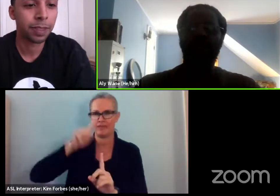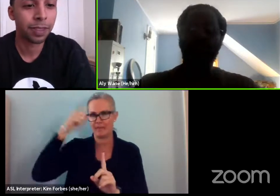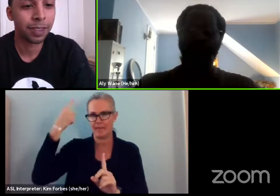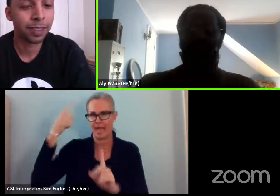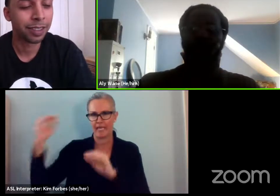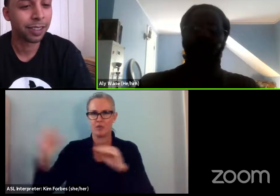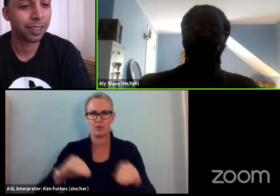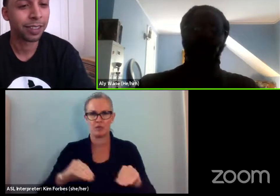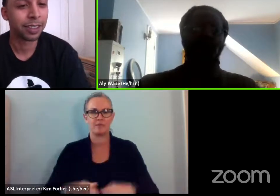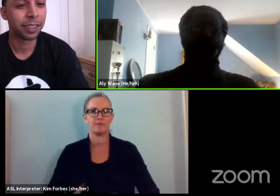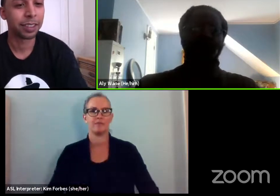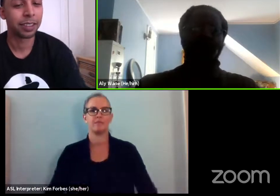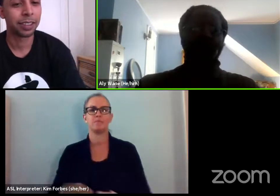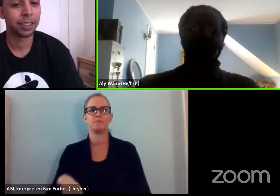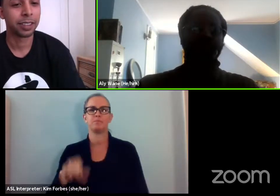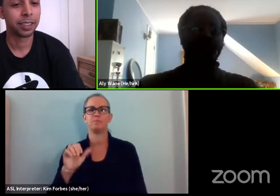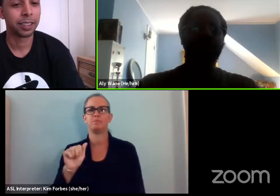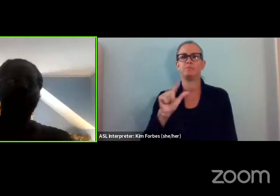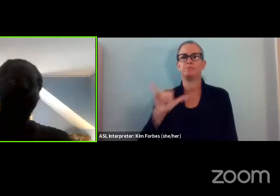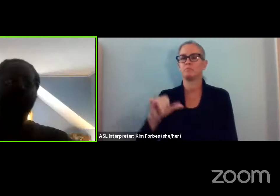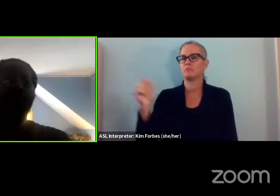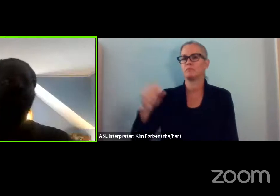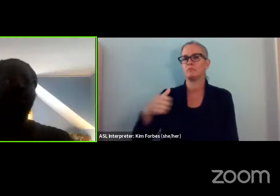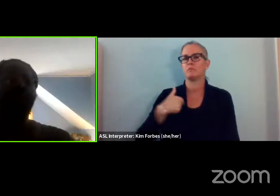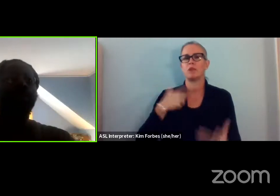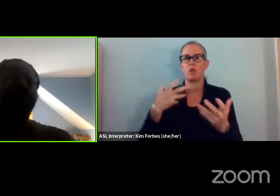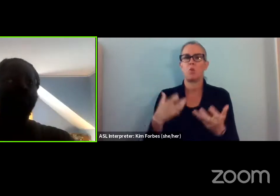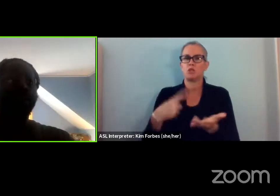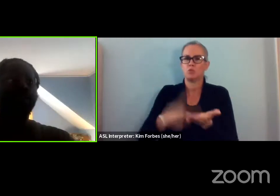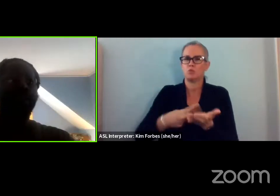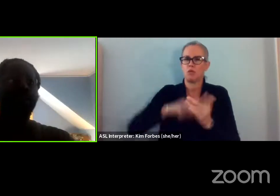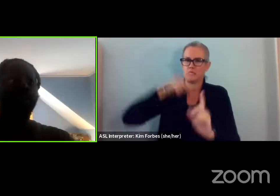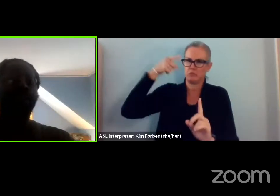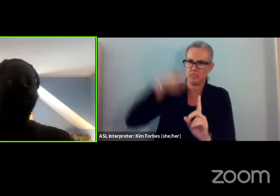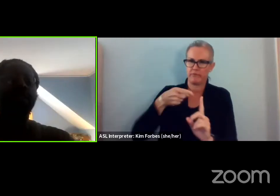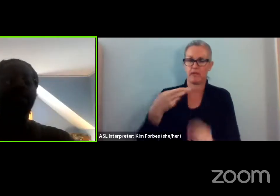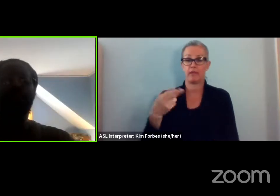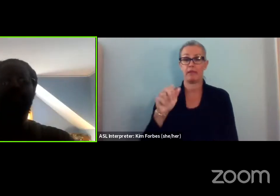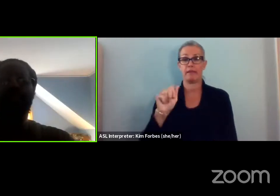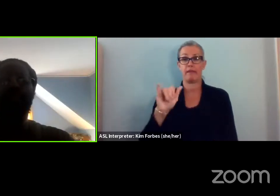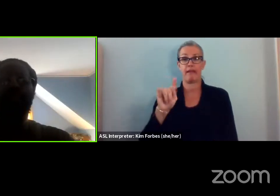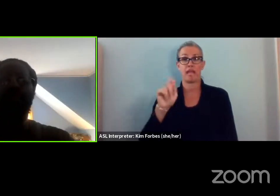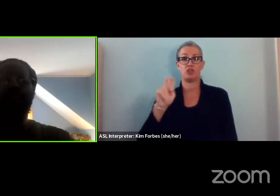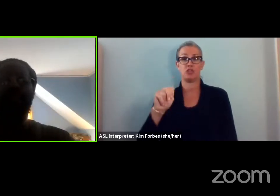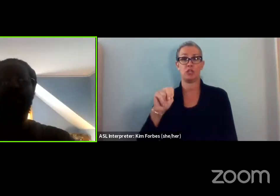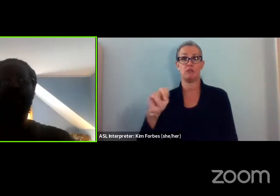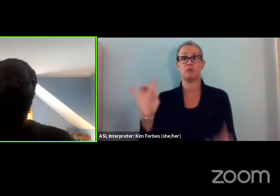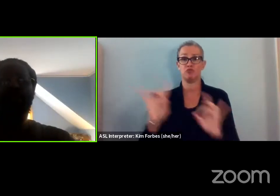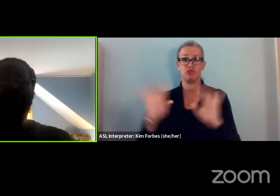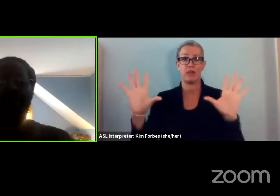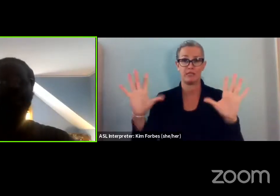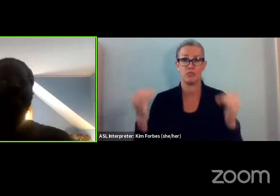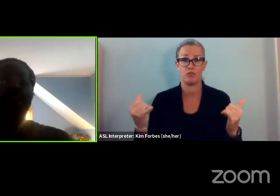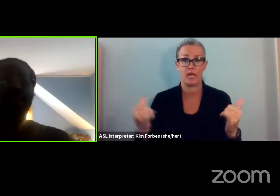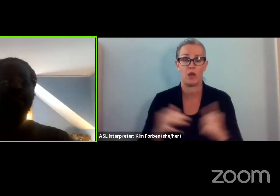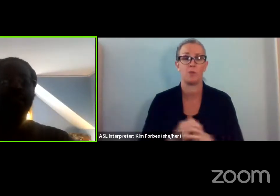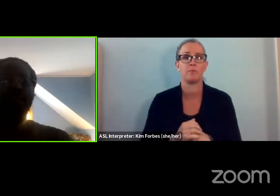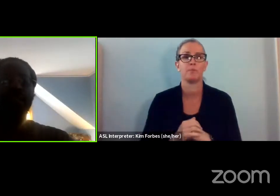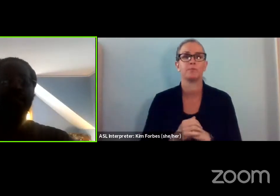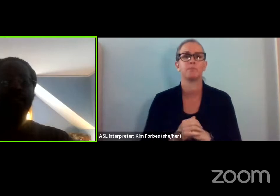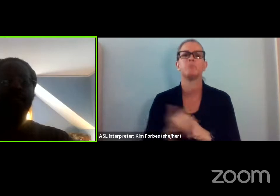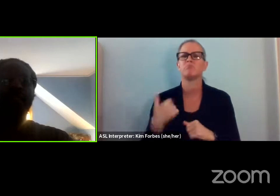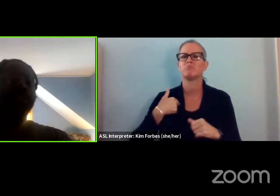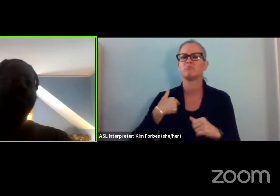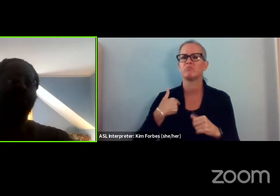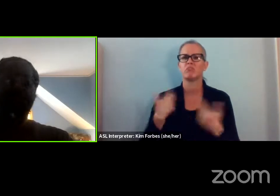here I want to talk specifically about sort of the Haitian crisis. But one of the things that I want to flag here is that, you know, so like I mentioned,